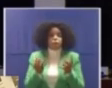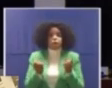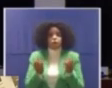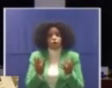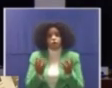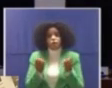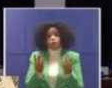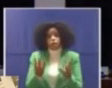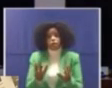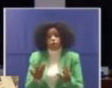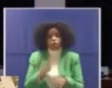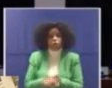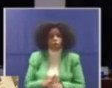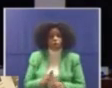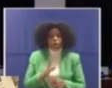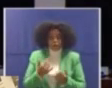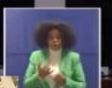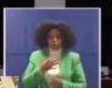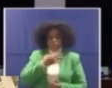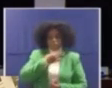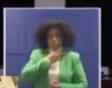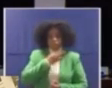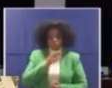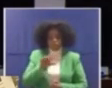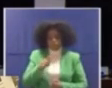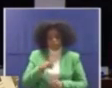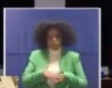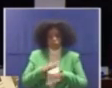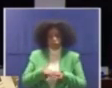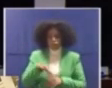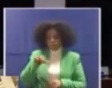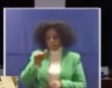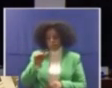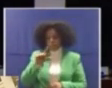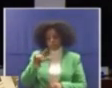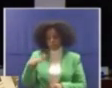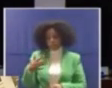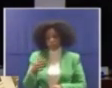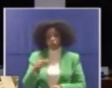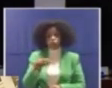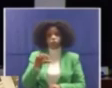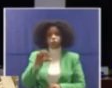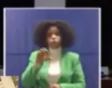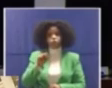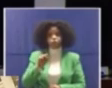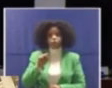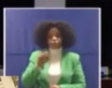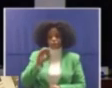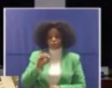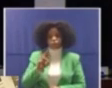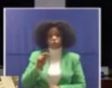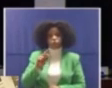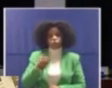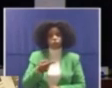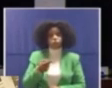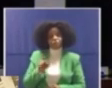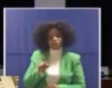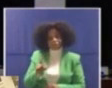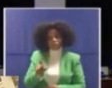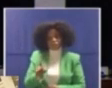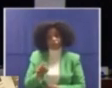threat to the RACSA. The RACSA, which is the Resolution of Conflict in the Republic